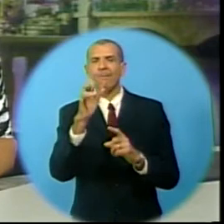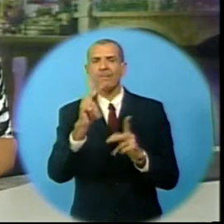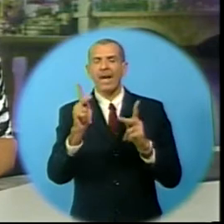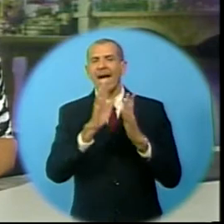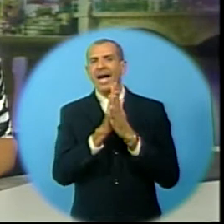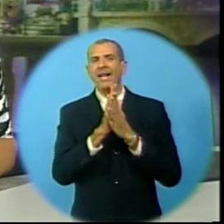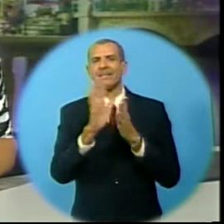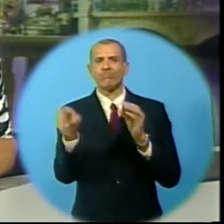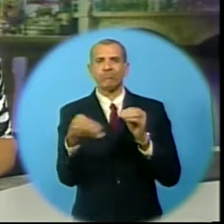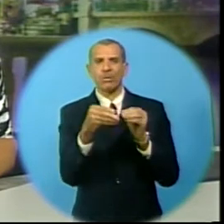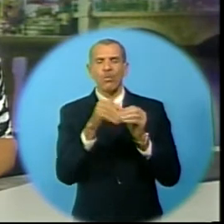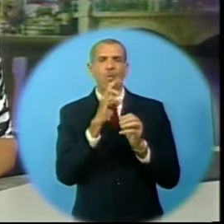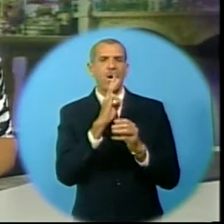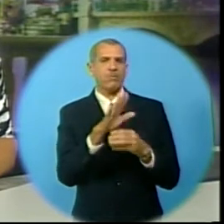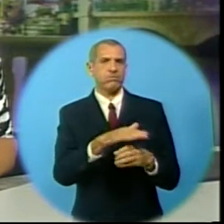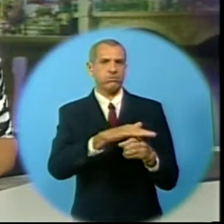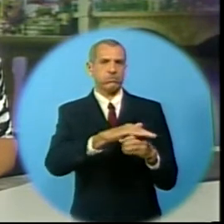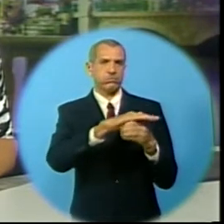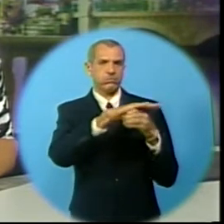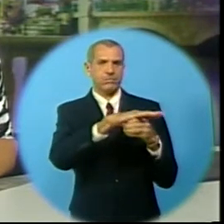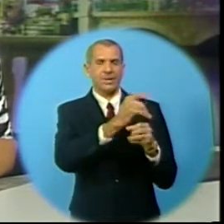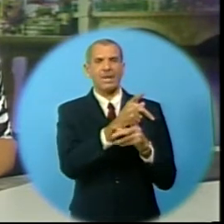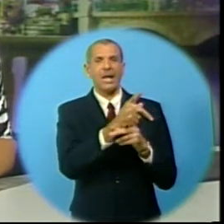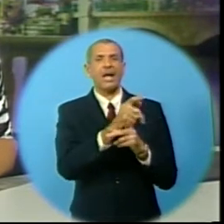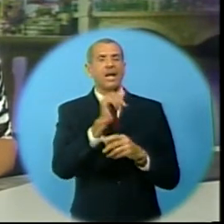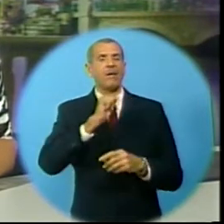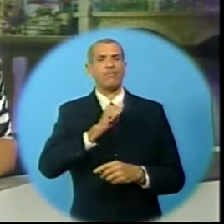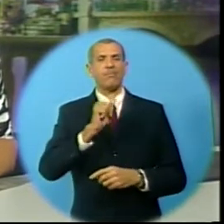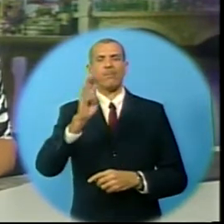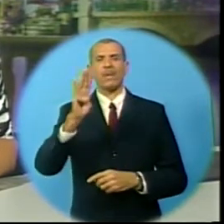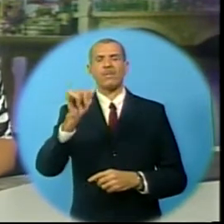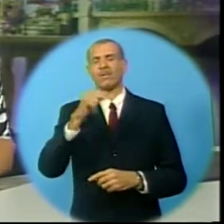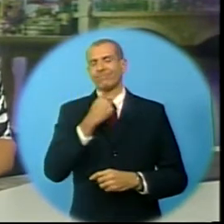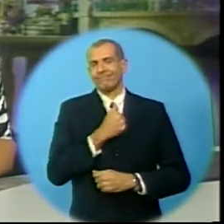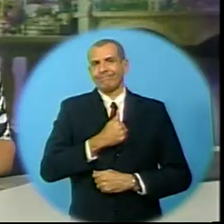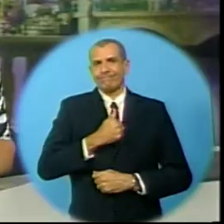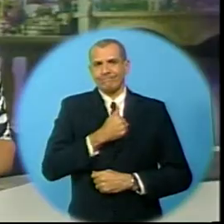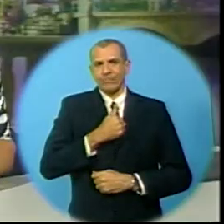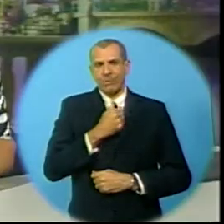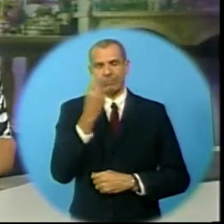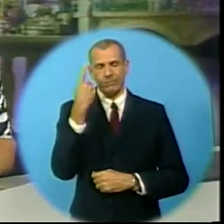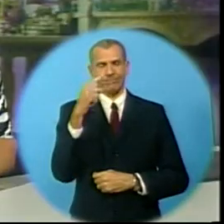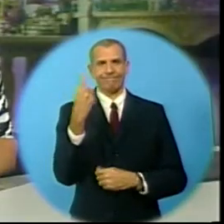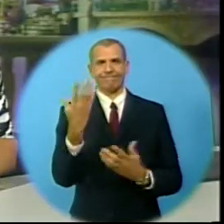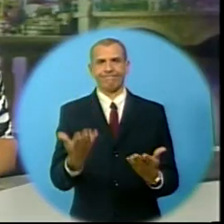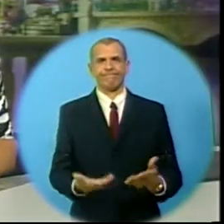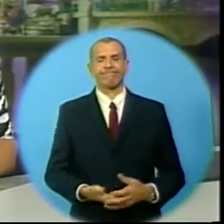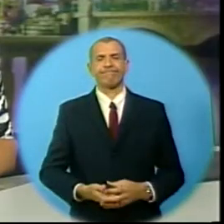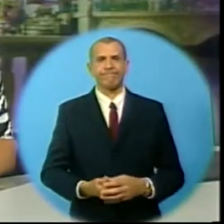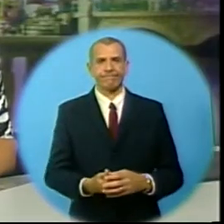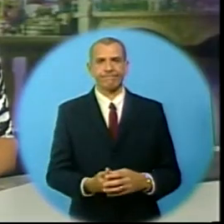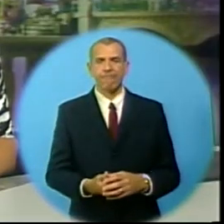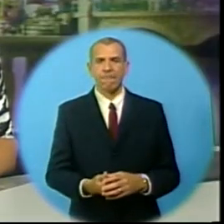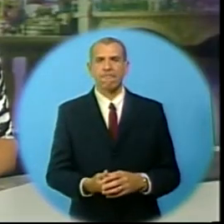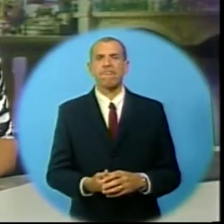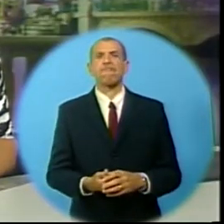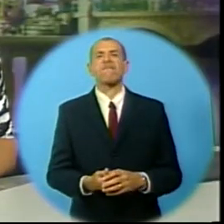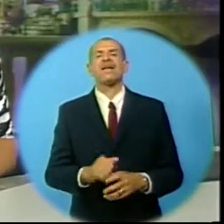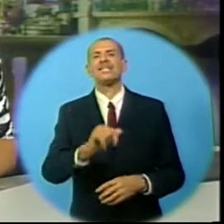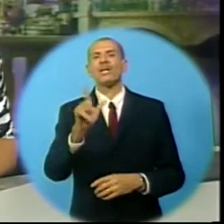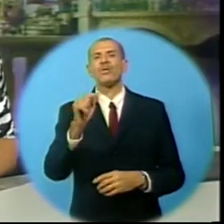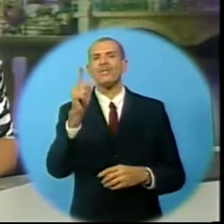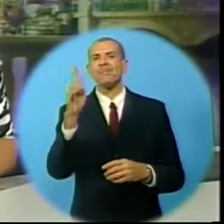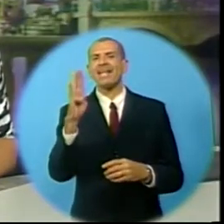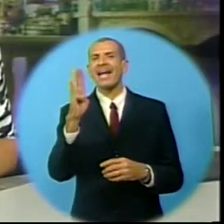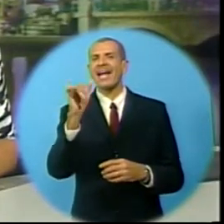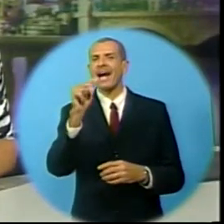store adequate amounts of water. The authority regrets any inconvenience caused. Well, the St.